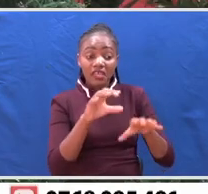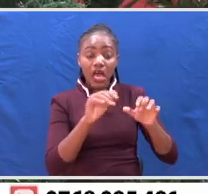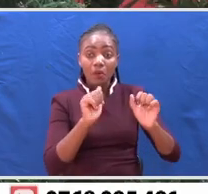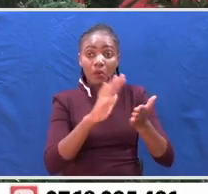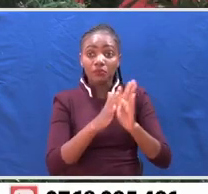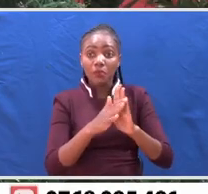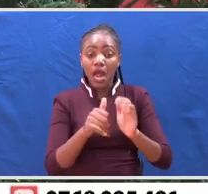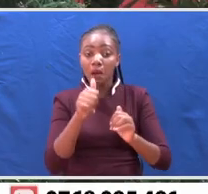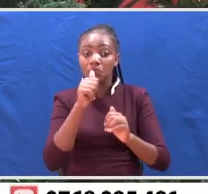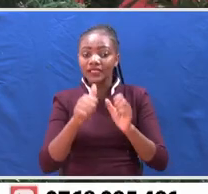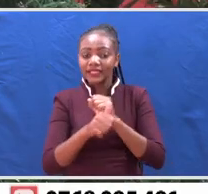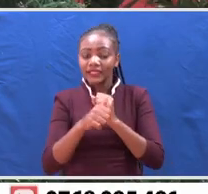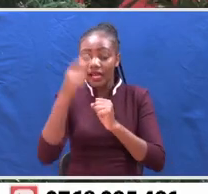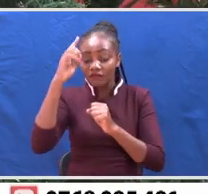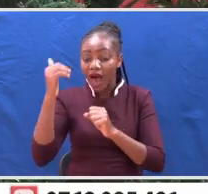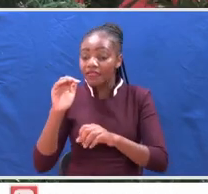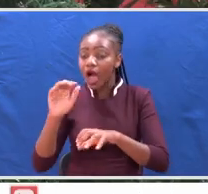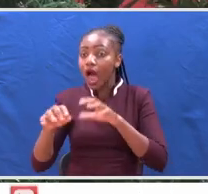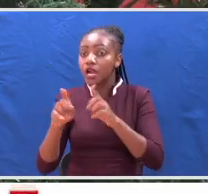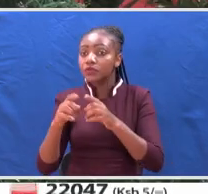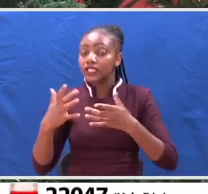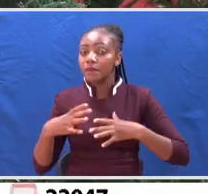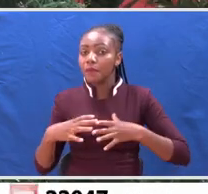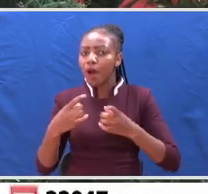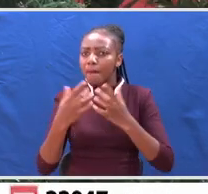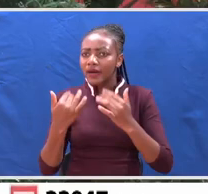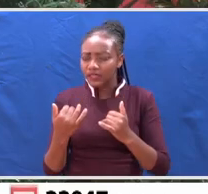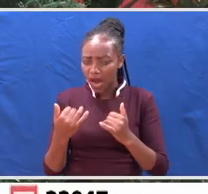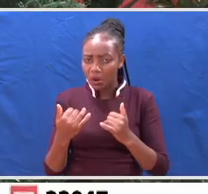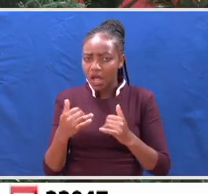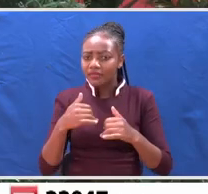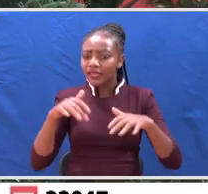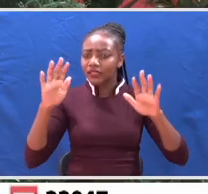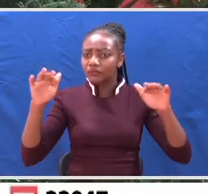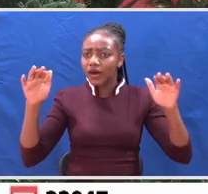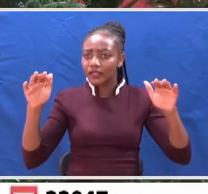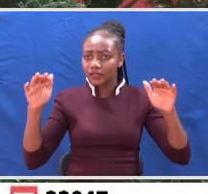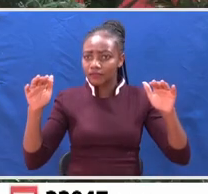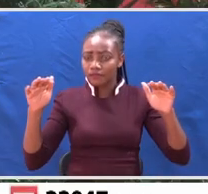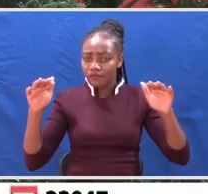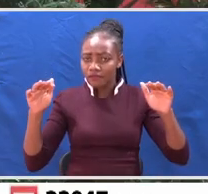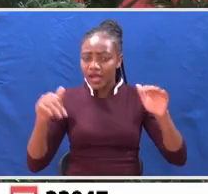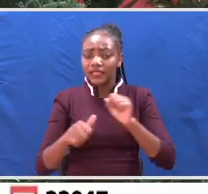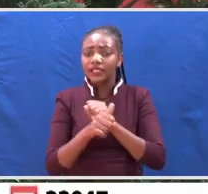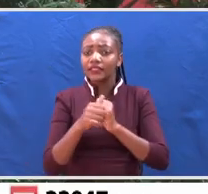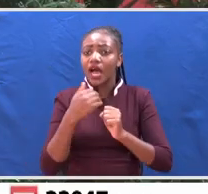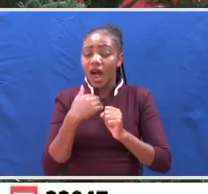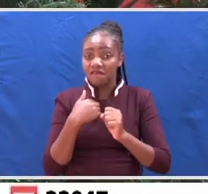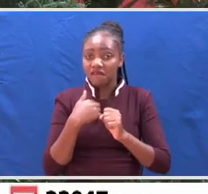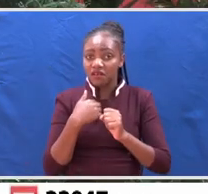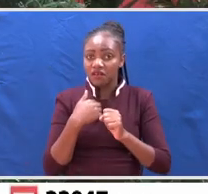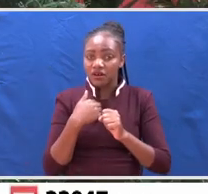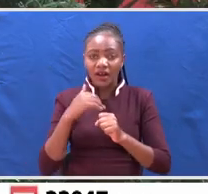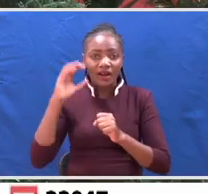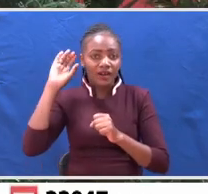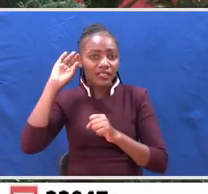an ecosystem. But this bird is now under siege and has been classified among endangered species globally. Joash Shonsari